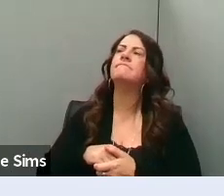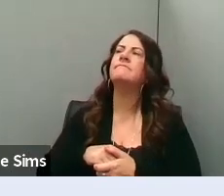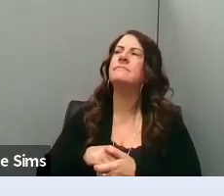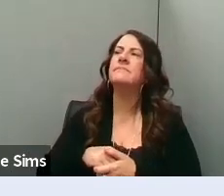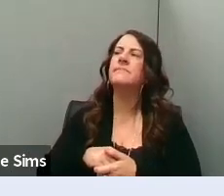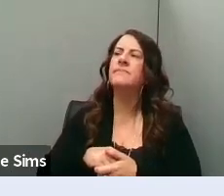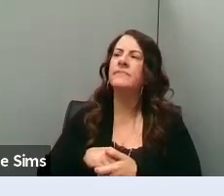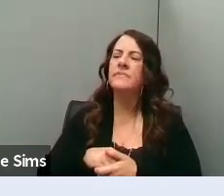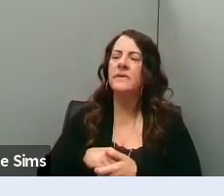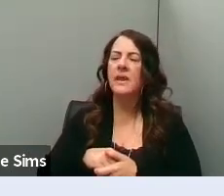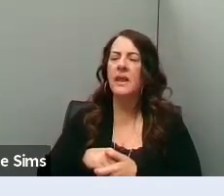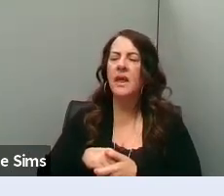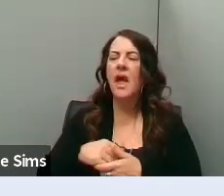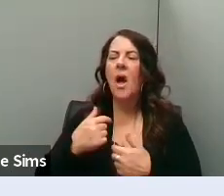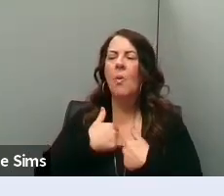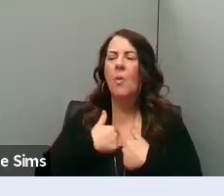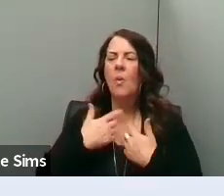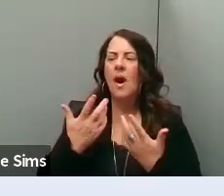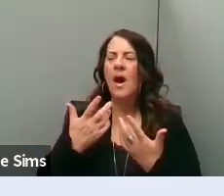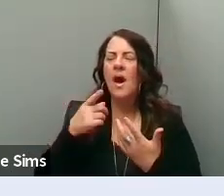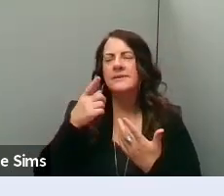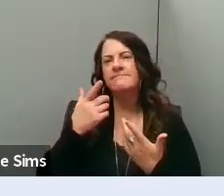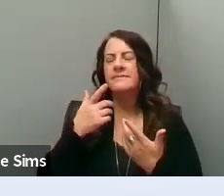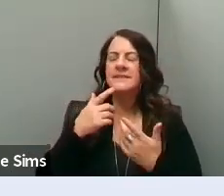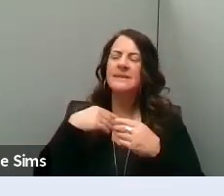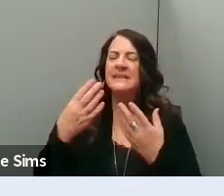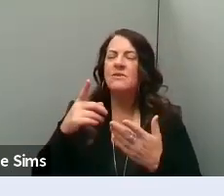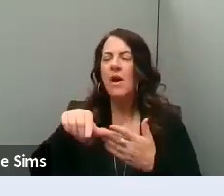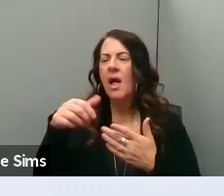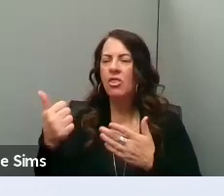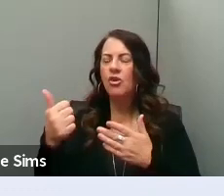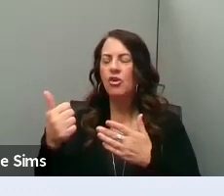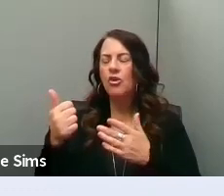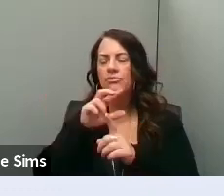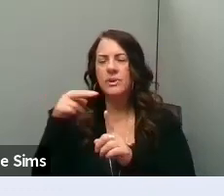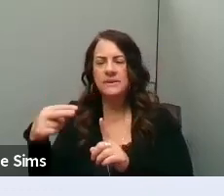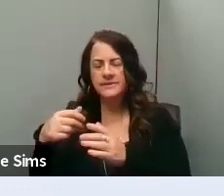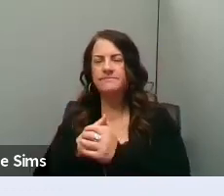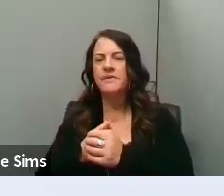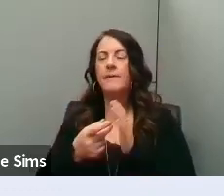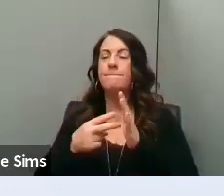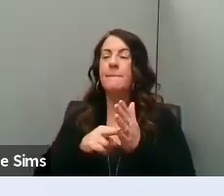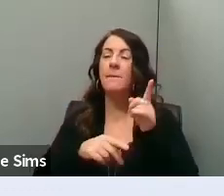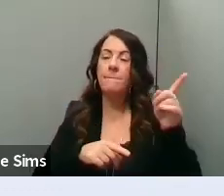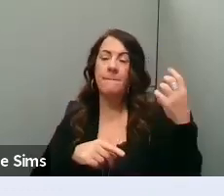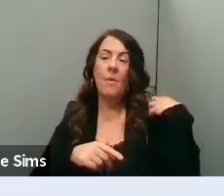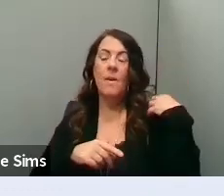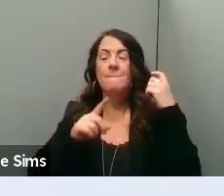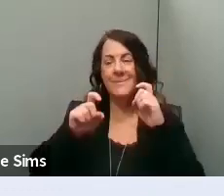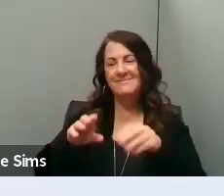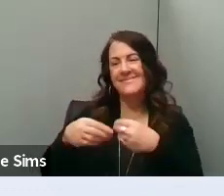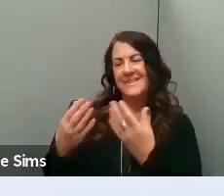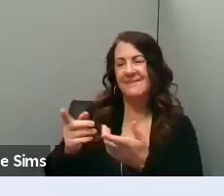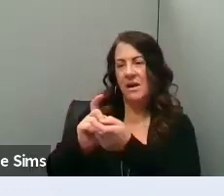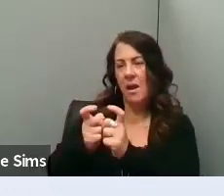another way to look at what Aisha just said is that employers have to give accommodations that will allow the